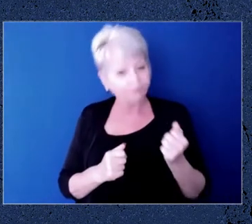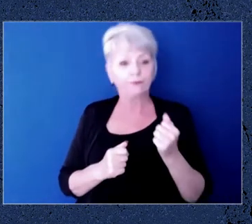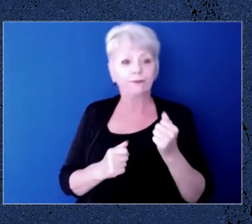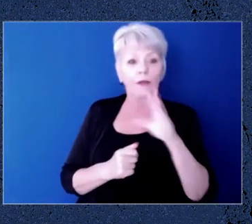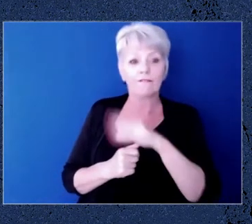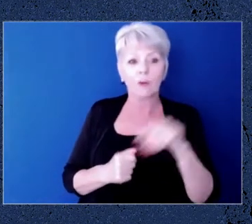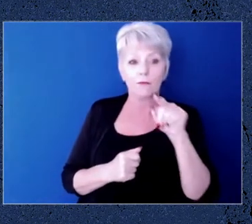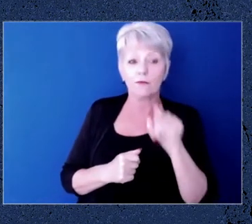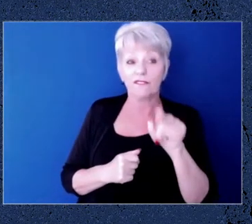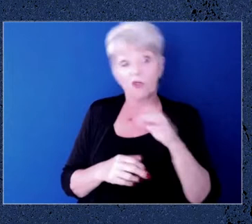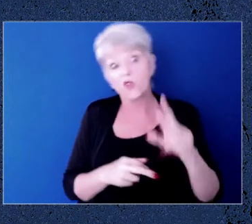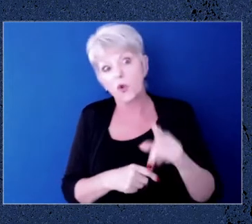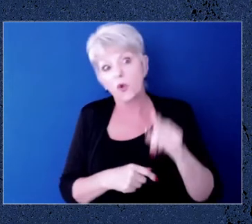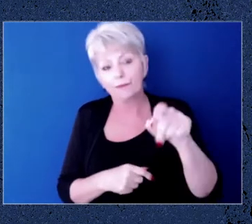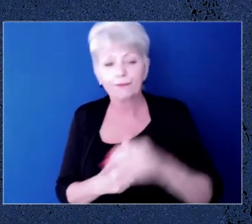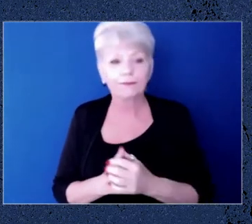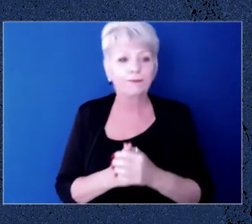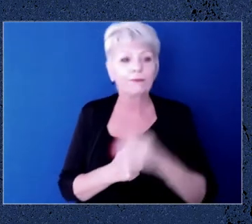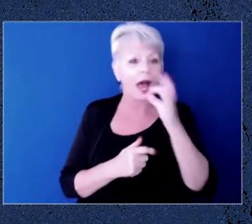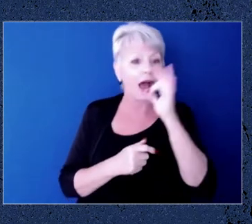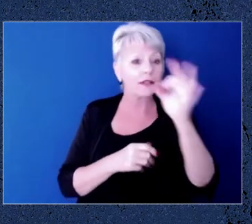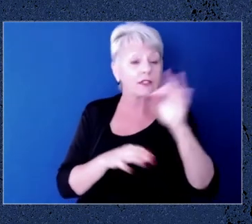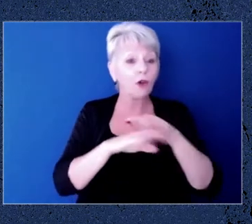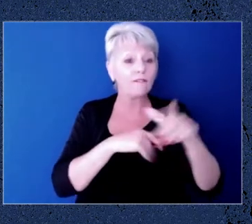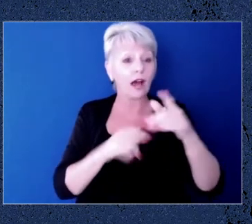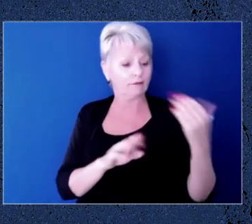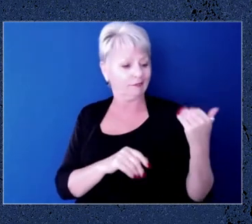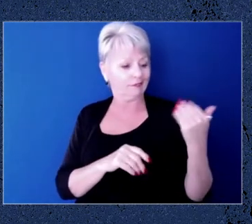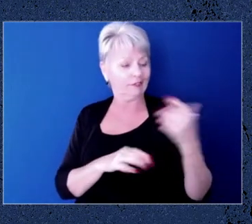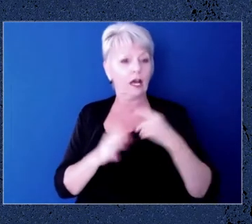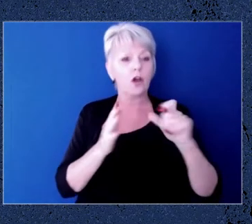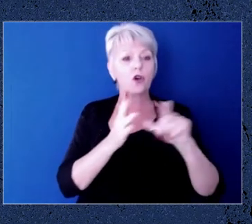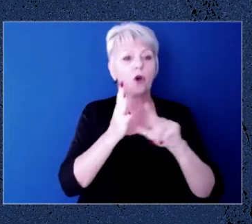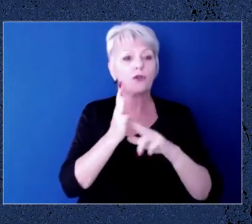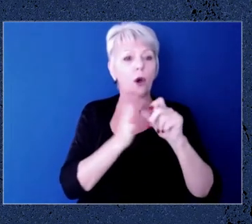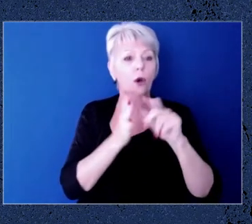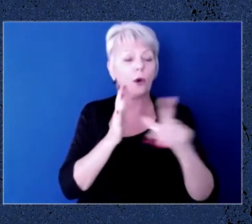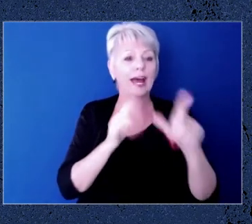the asking about the latest in the Lake Conda technology. Oh, that wouldn't be me.